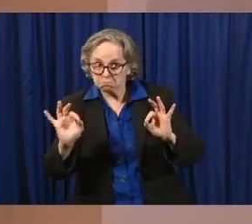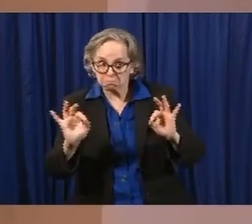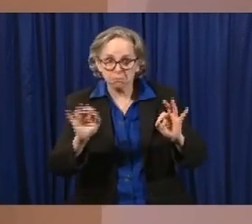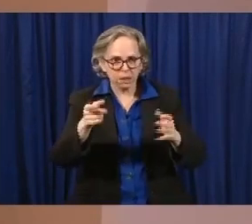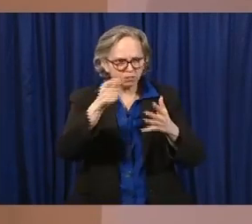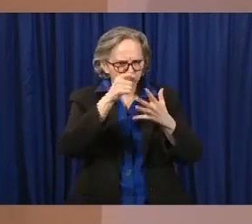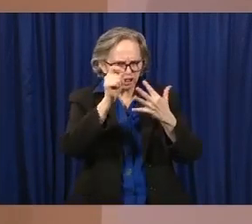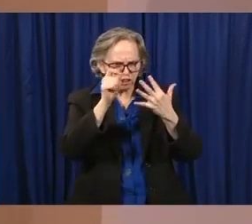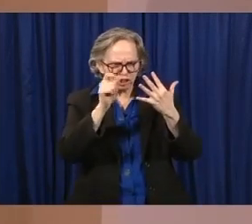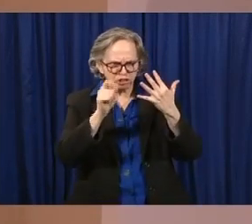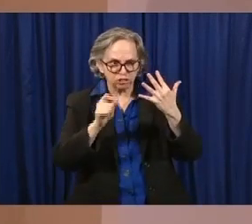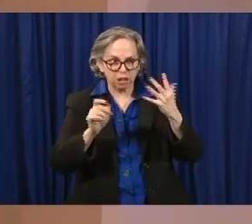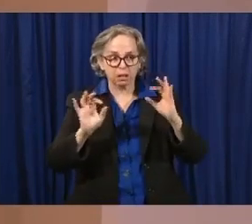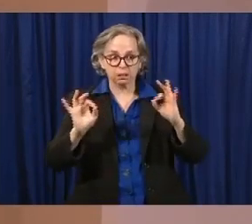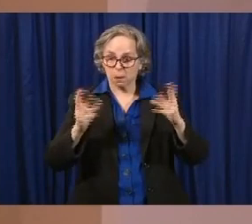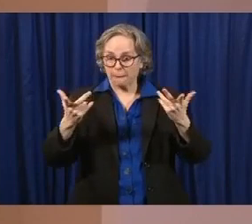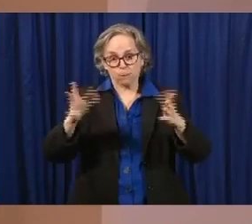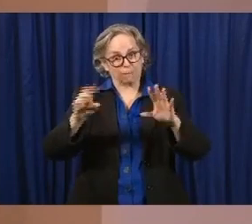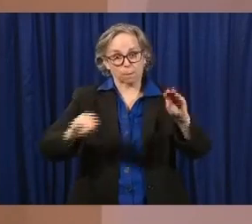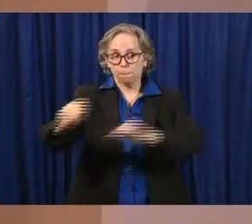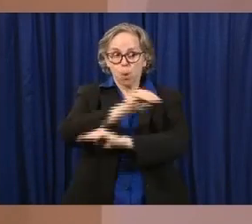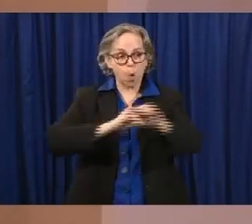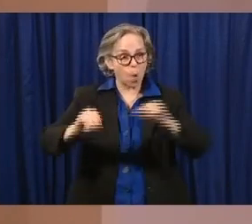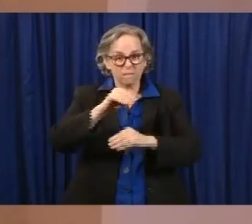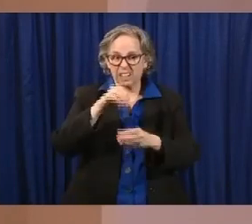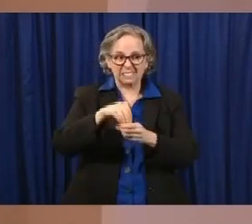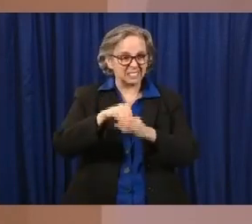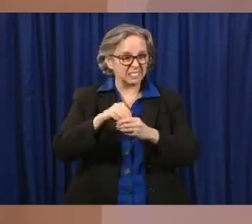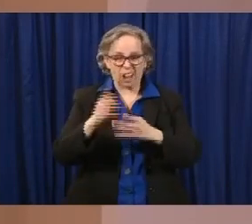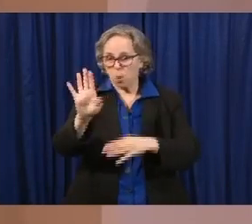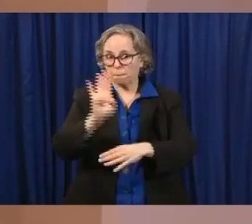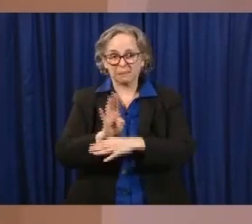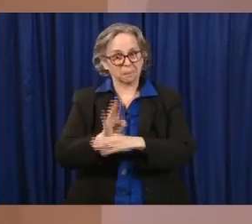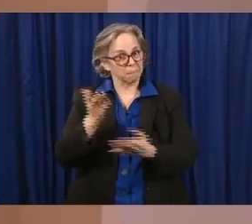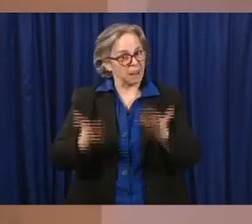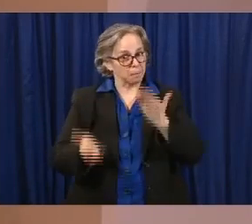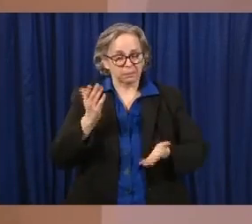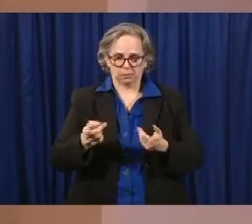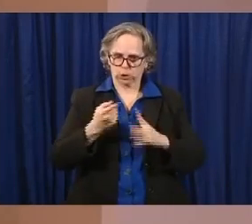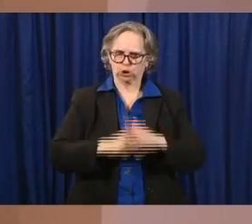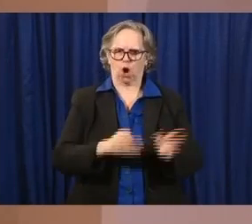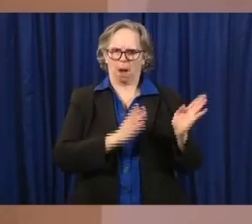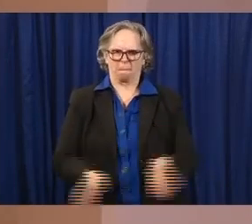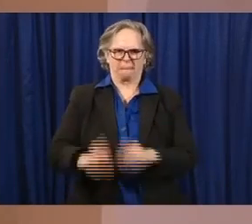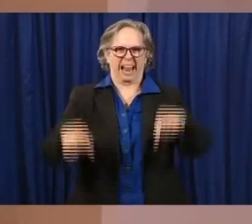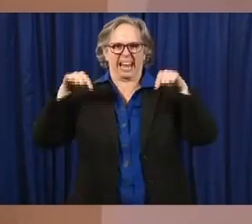is designed to create the spacing that you need between employees to make it